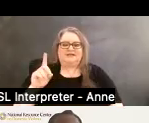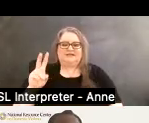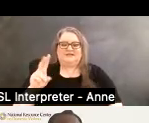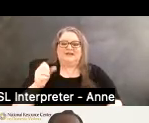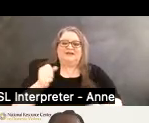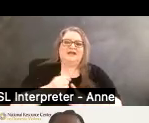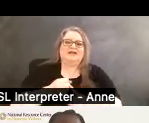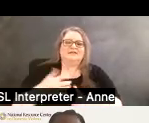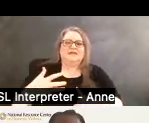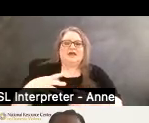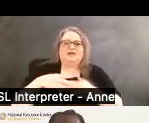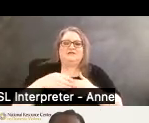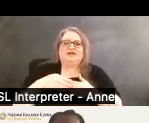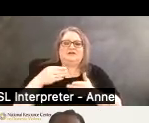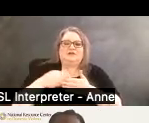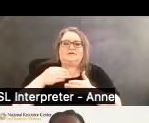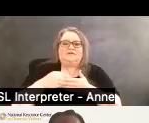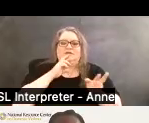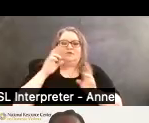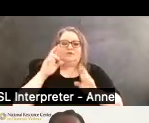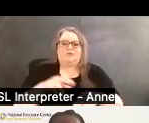flexible funding report.